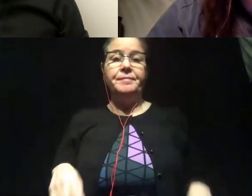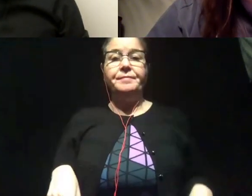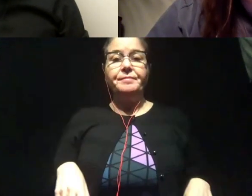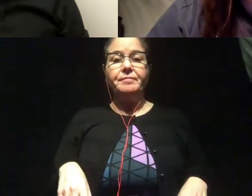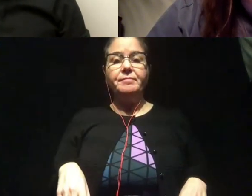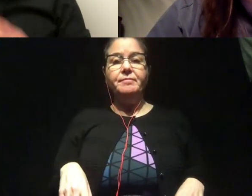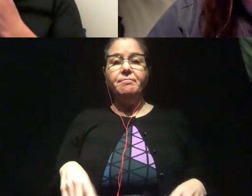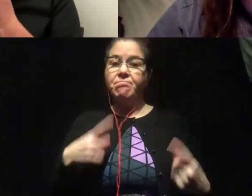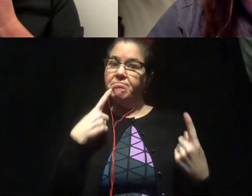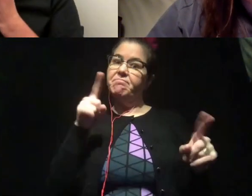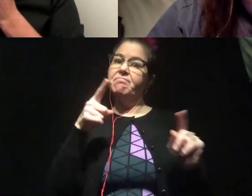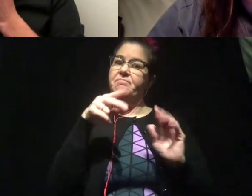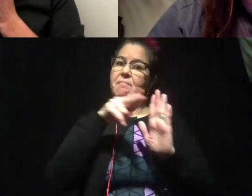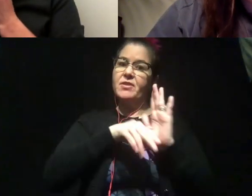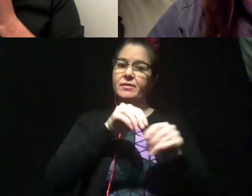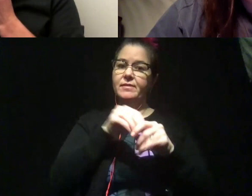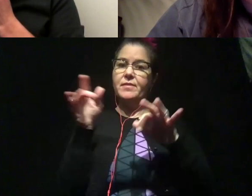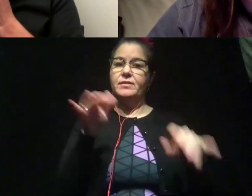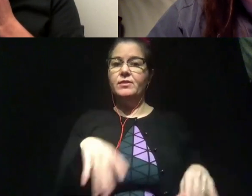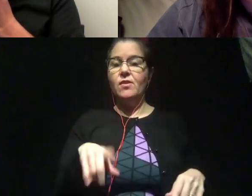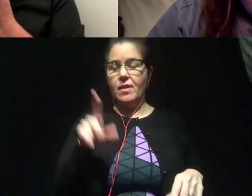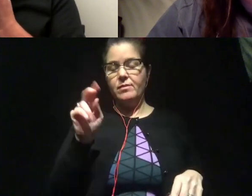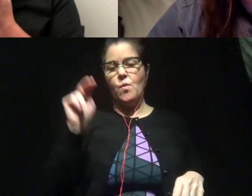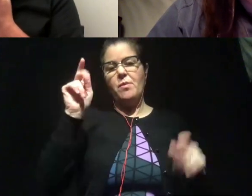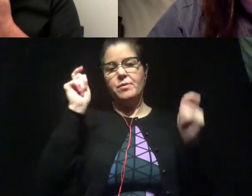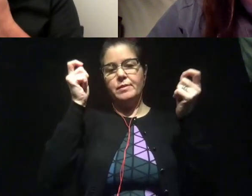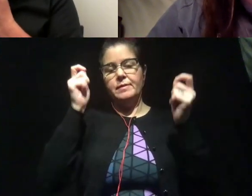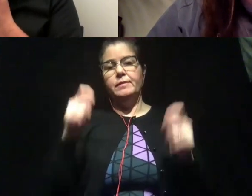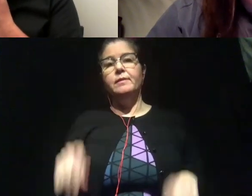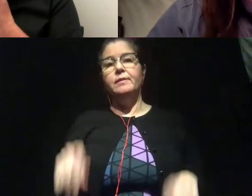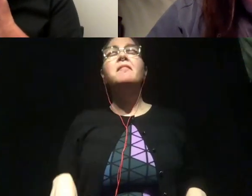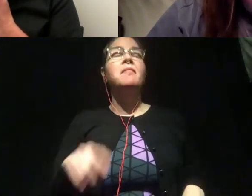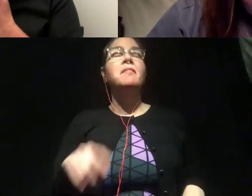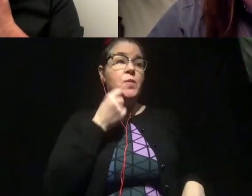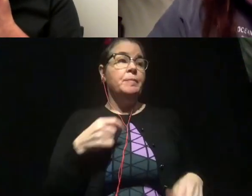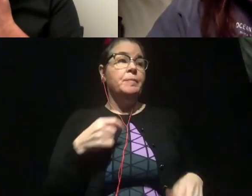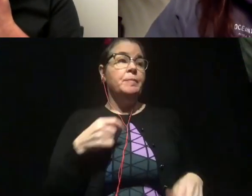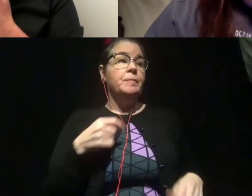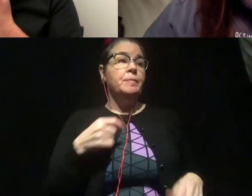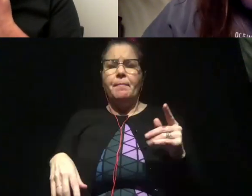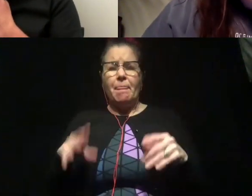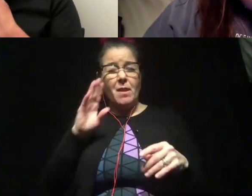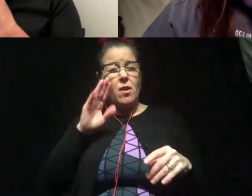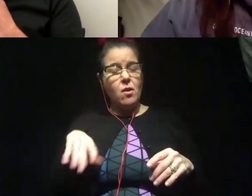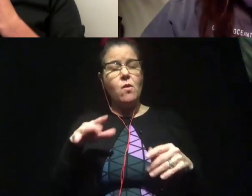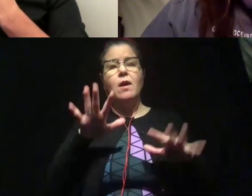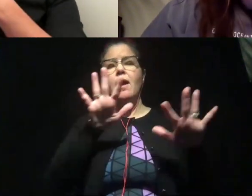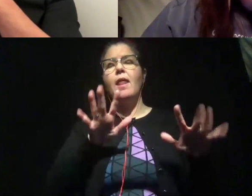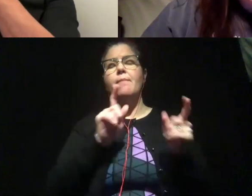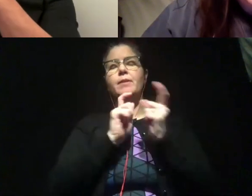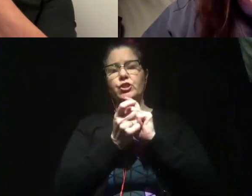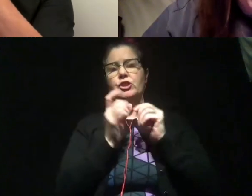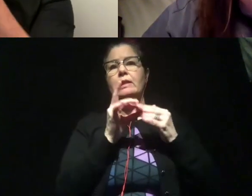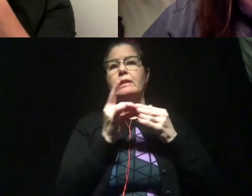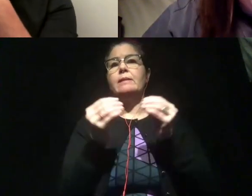looking for buried in the snow up in North Greenland. Cool. So we know that climate change is leading to more